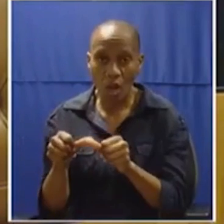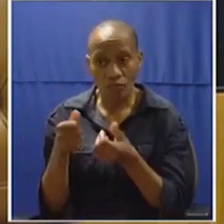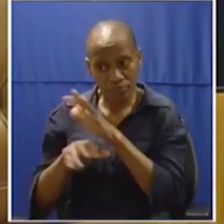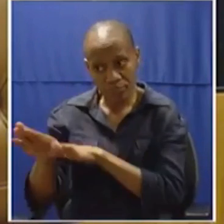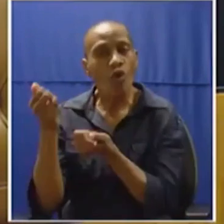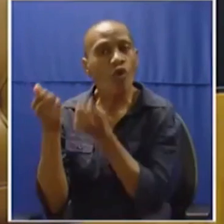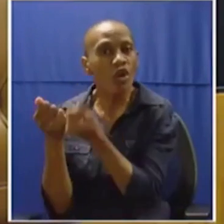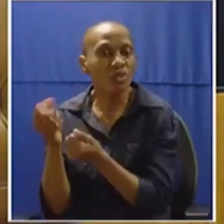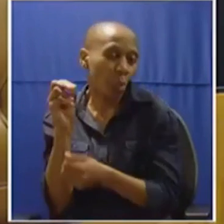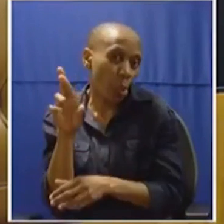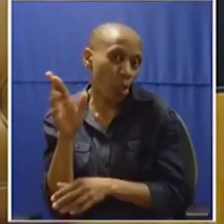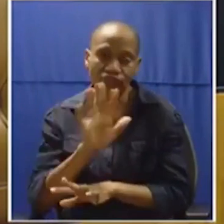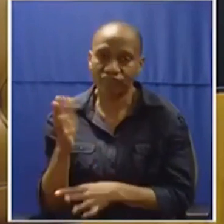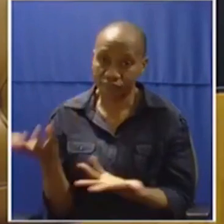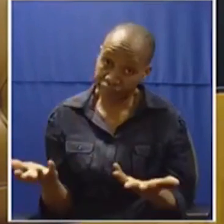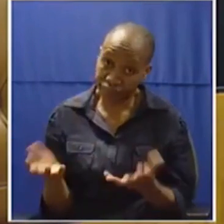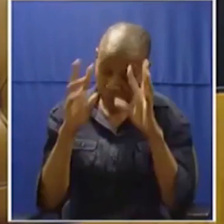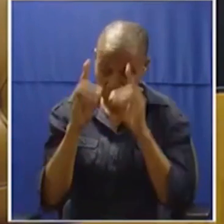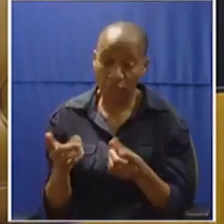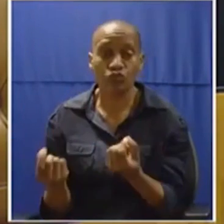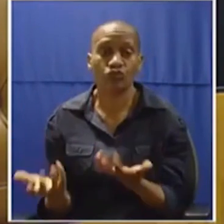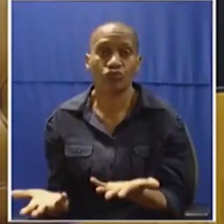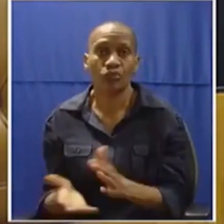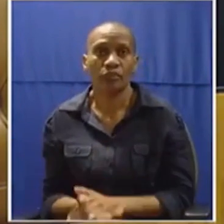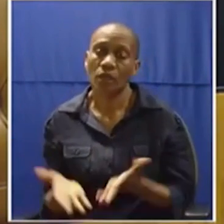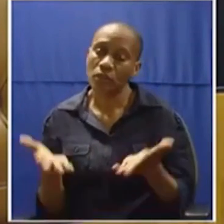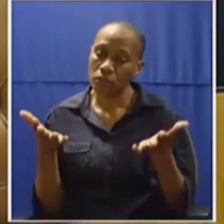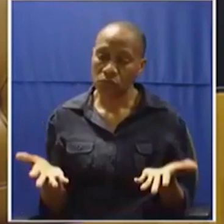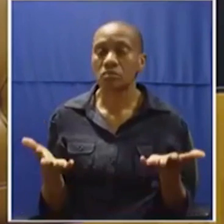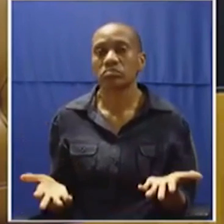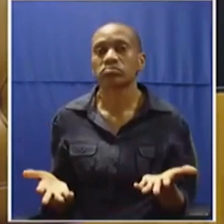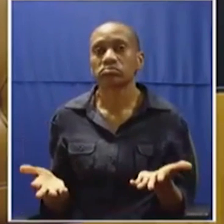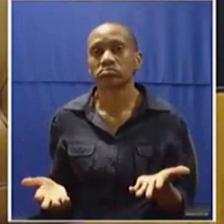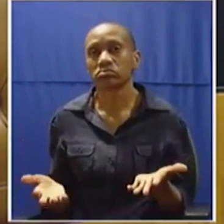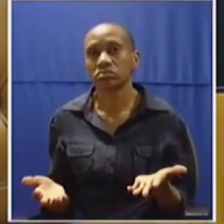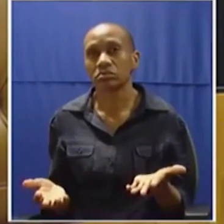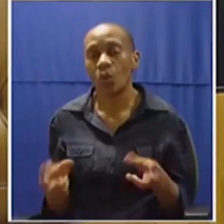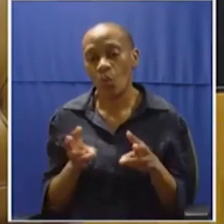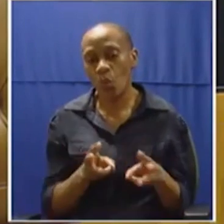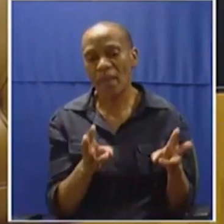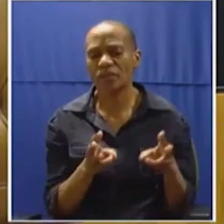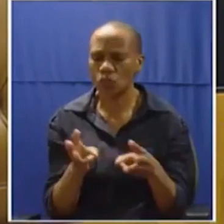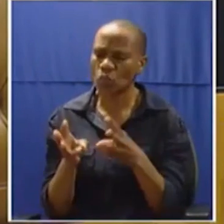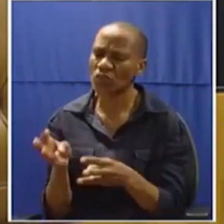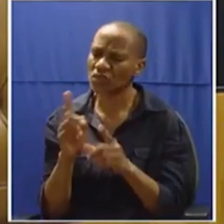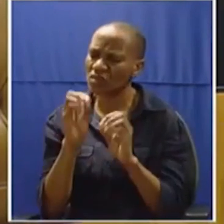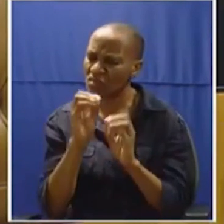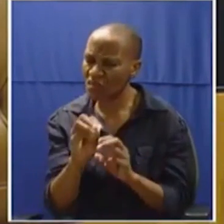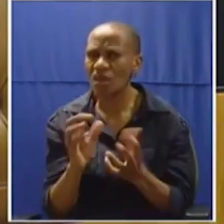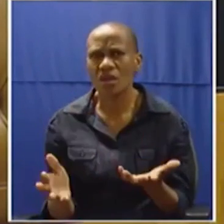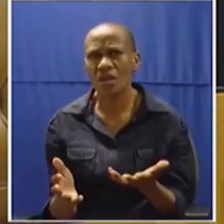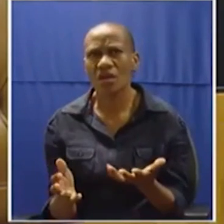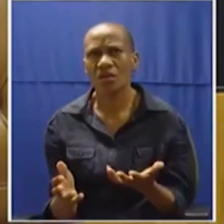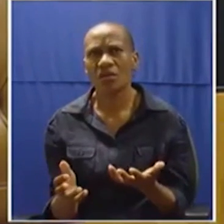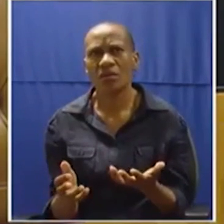right? So, of course, there are different mechanisms such as diversion in terms of